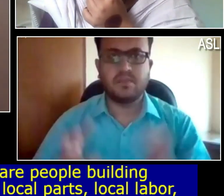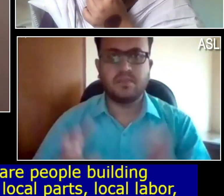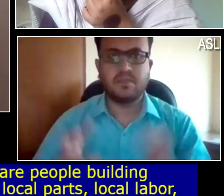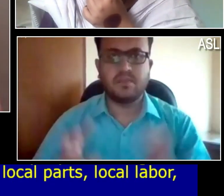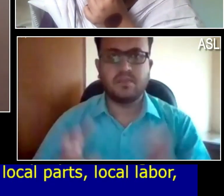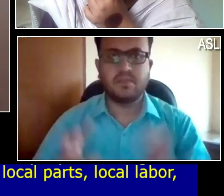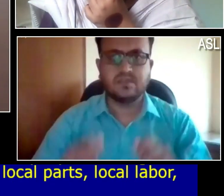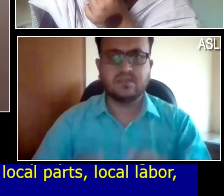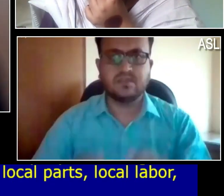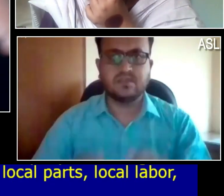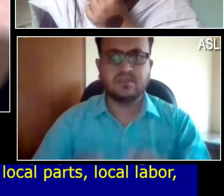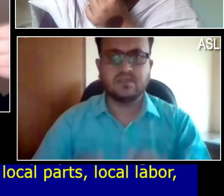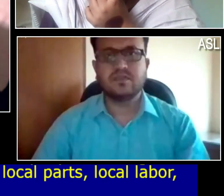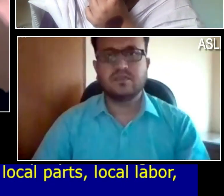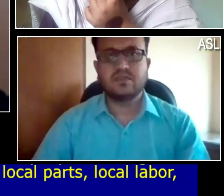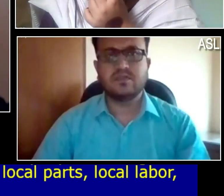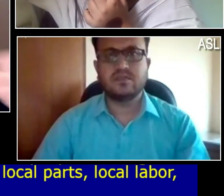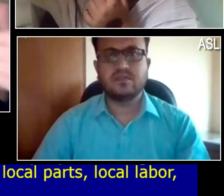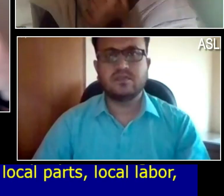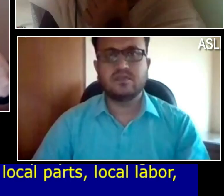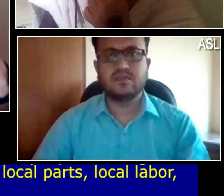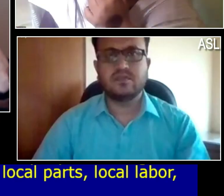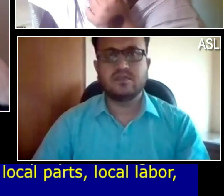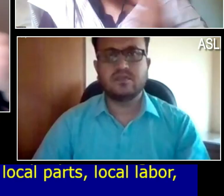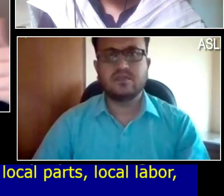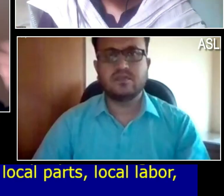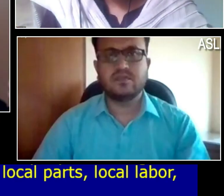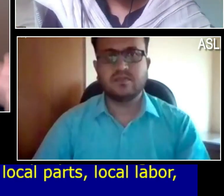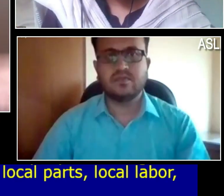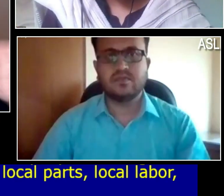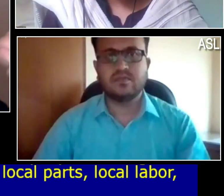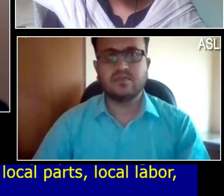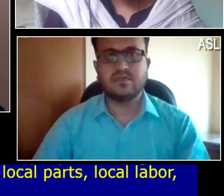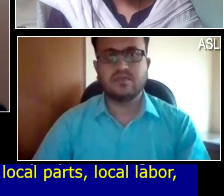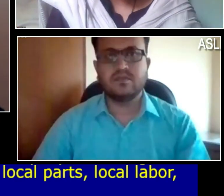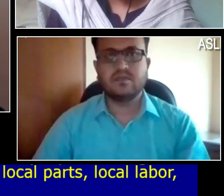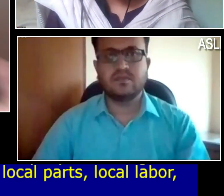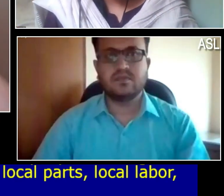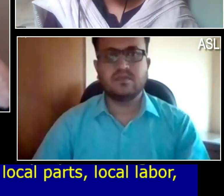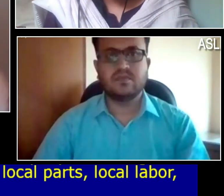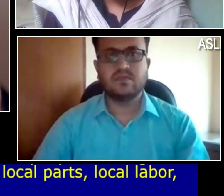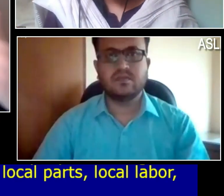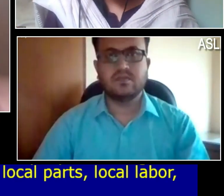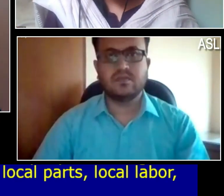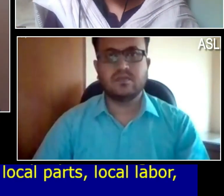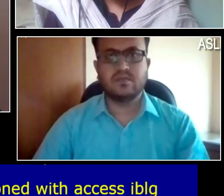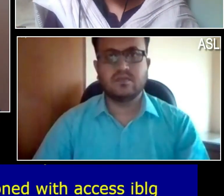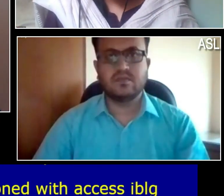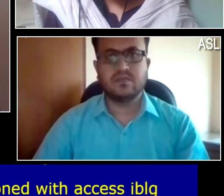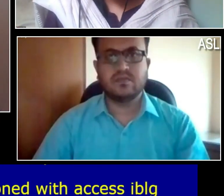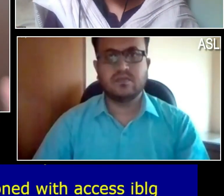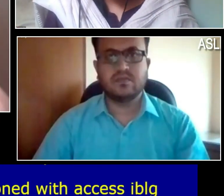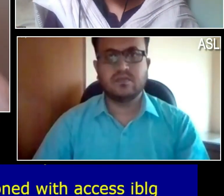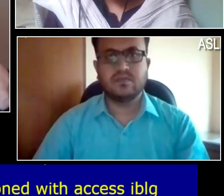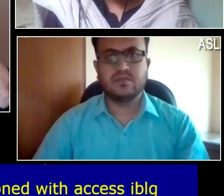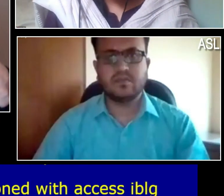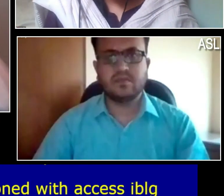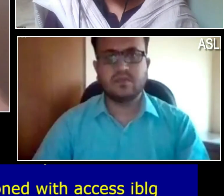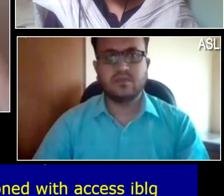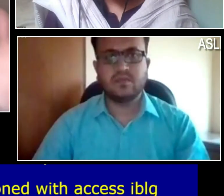aside from the payoffs I was mentioning with the accessible dividend, for example, when we put the census online in Canada and we made it accessible,